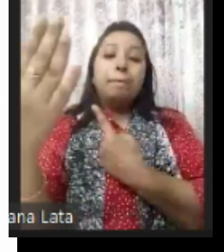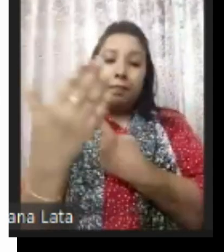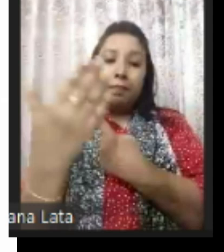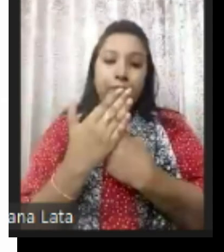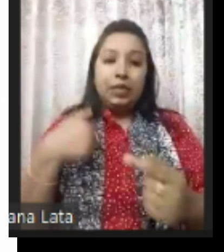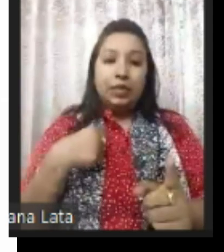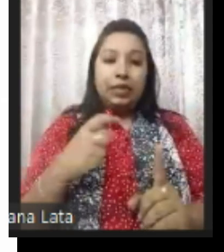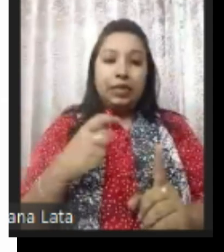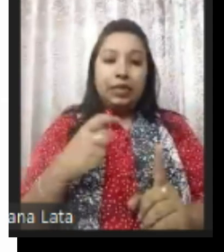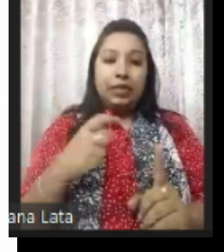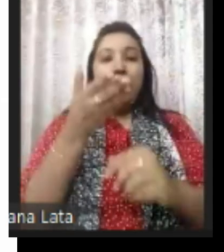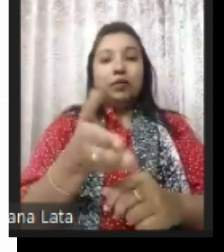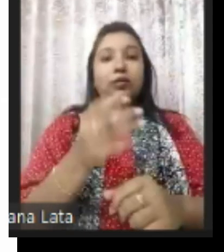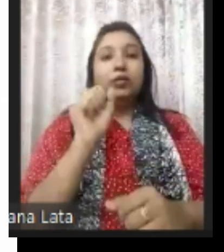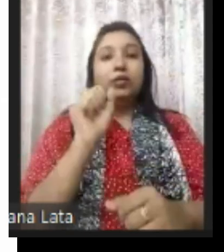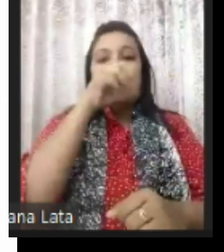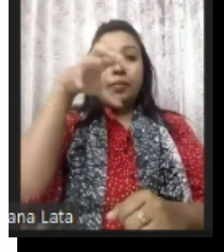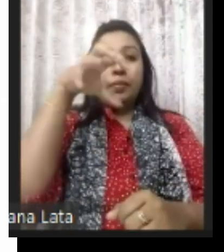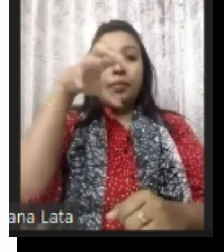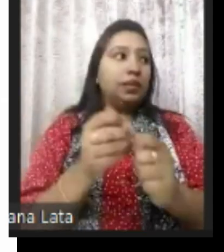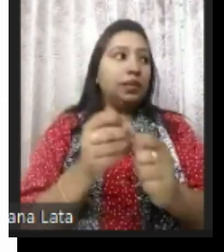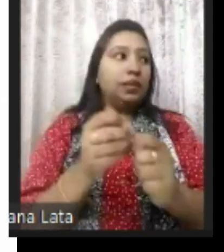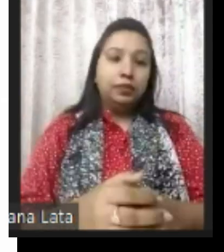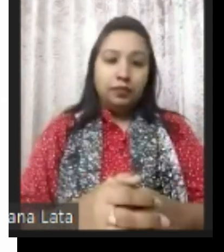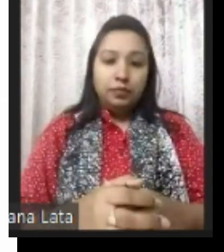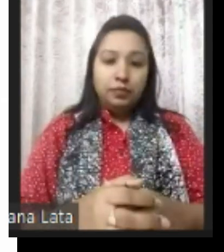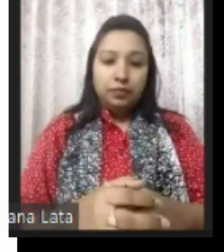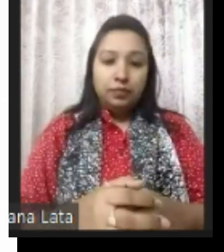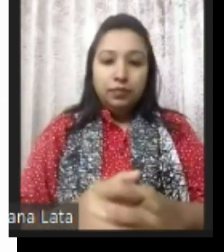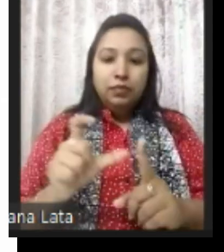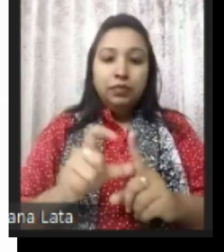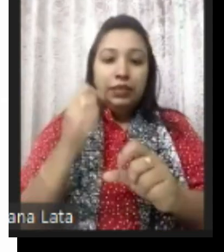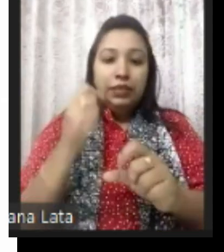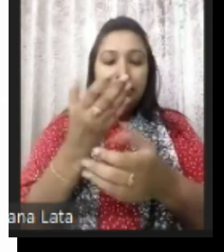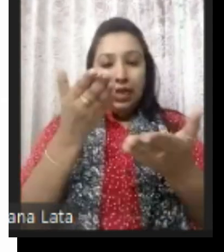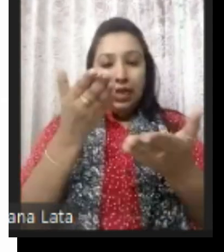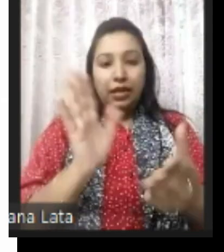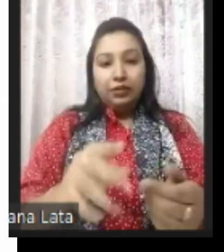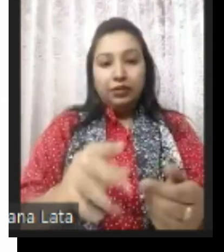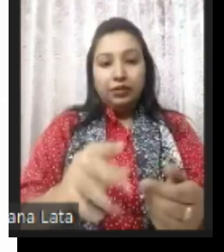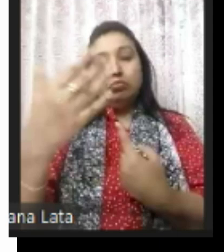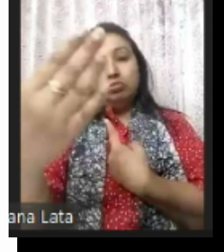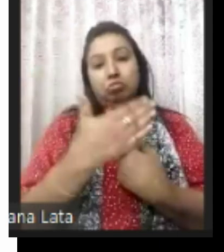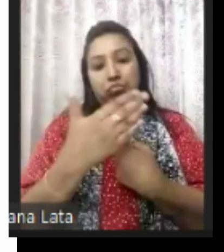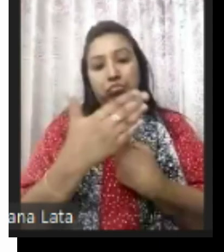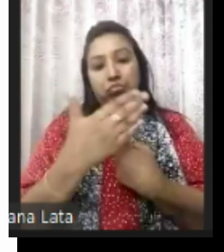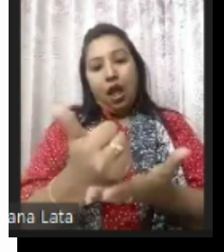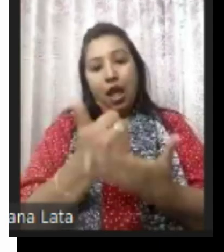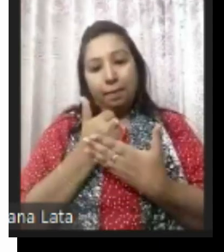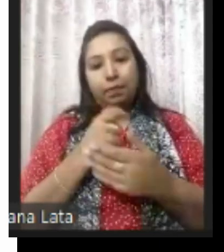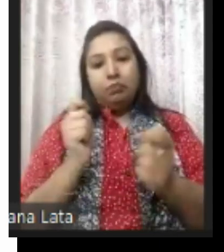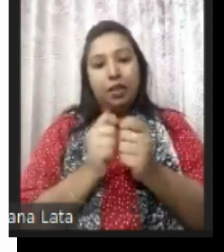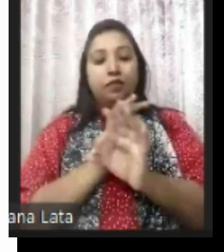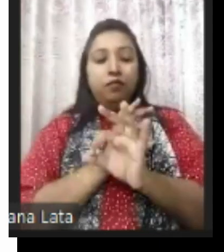Directorate of Social Welfare, Social Service Department. Our Director General is here, and he is always guiding us for making the service inclusive